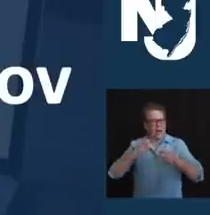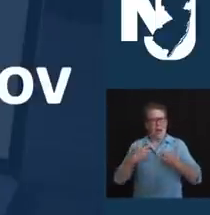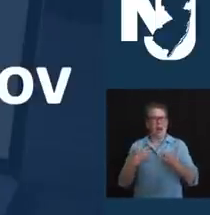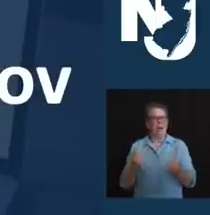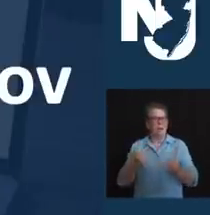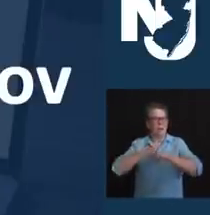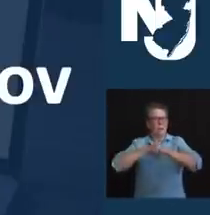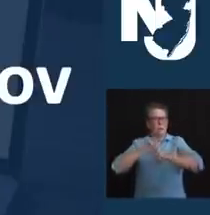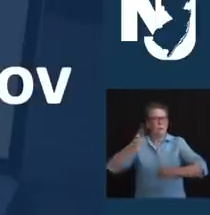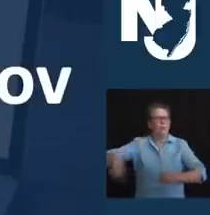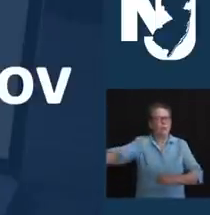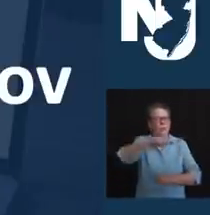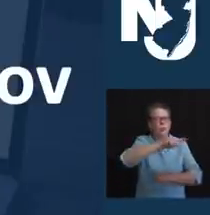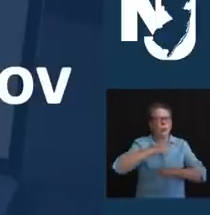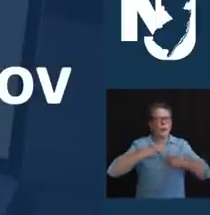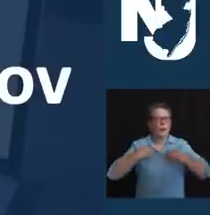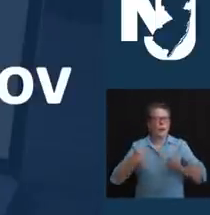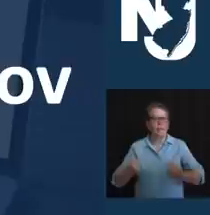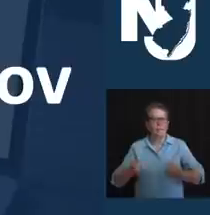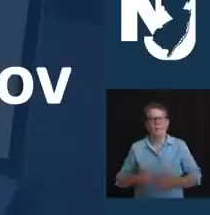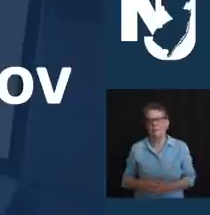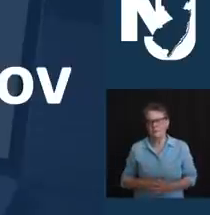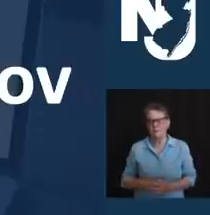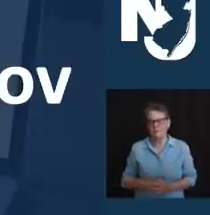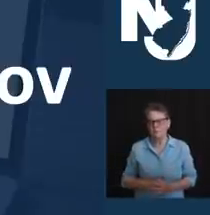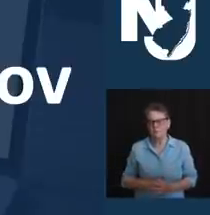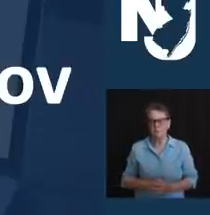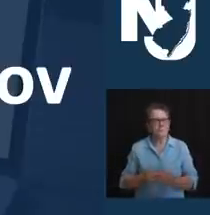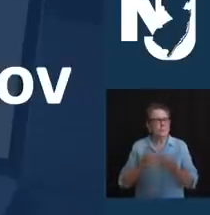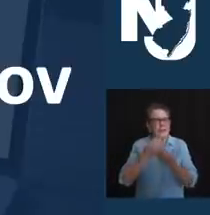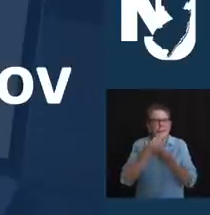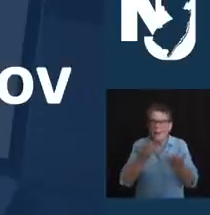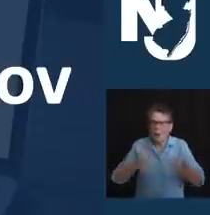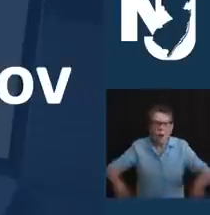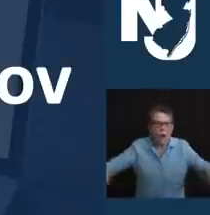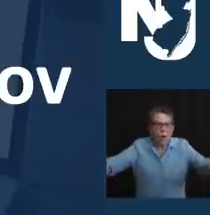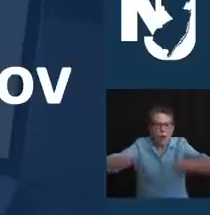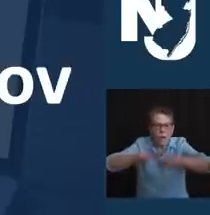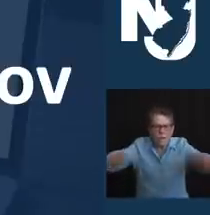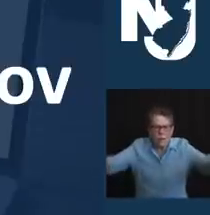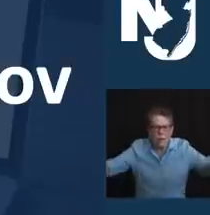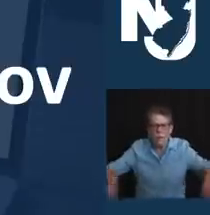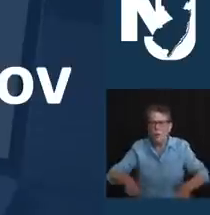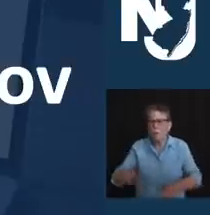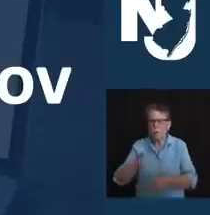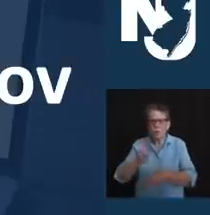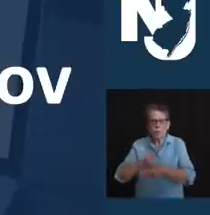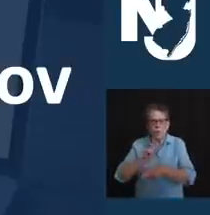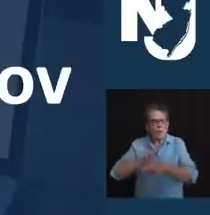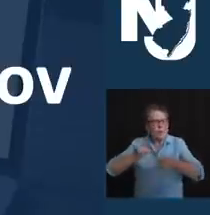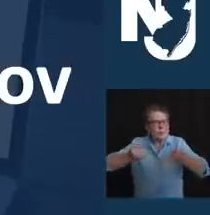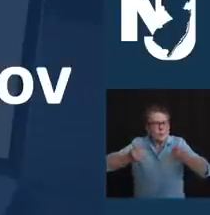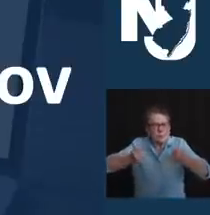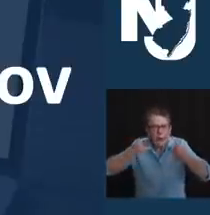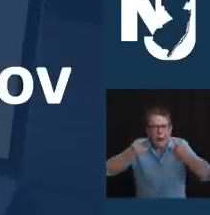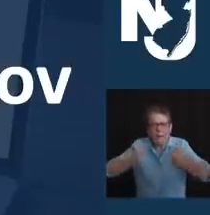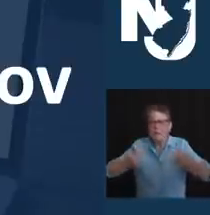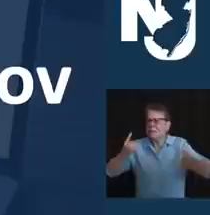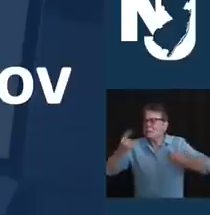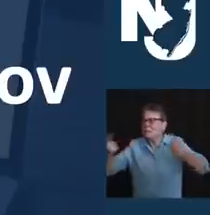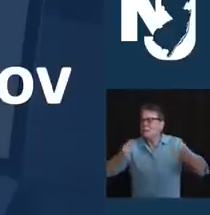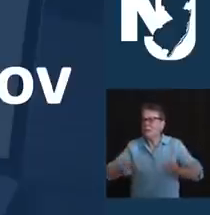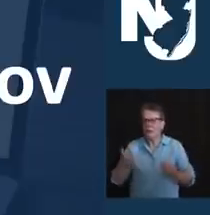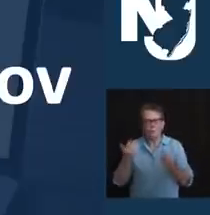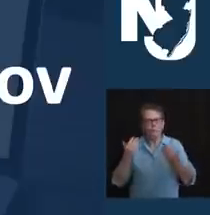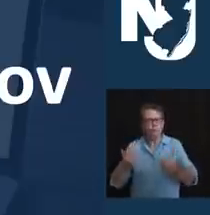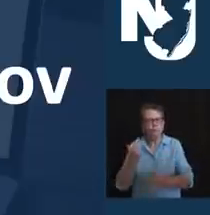social distance and to get vaccinated in truly nation-leading numbers, we can now take these steps, which I think are